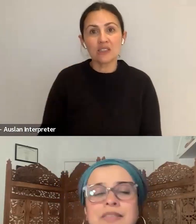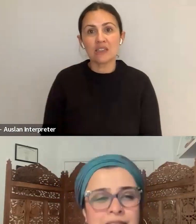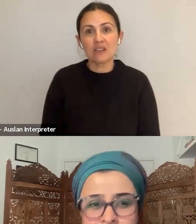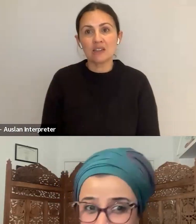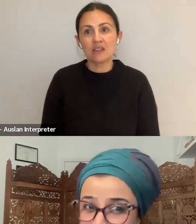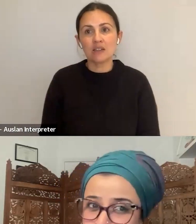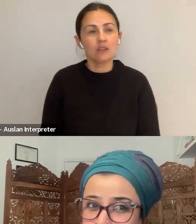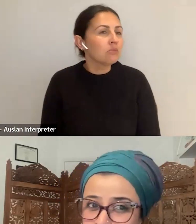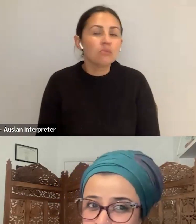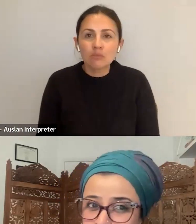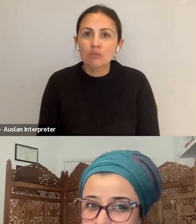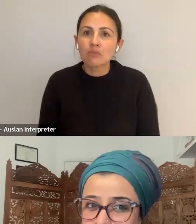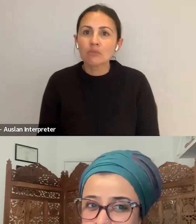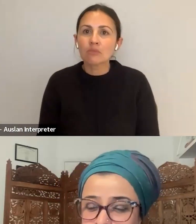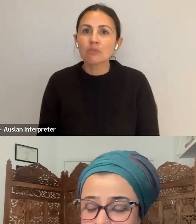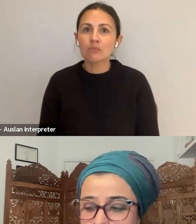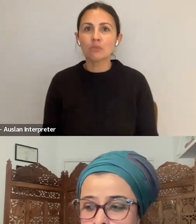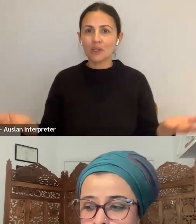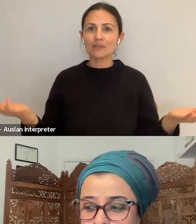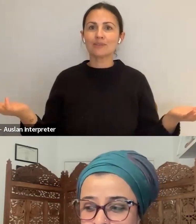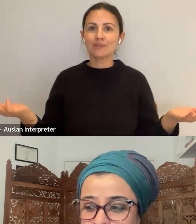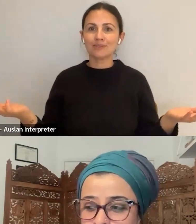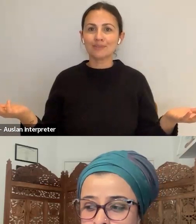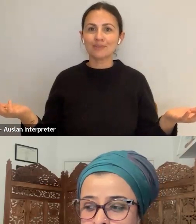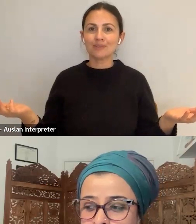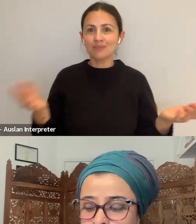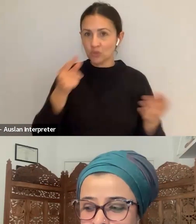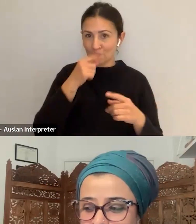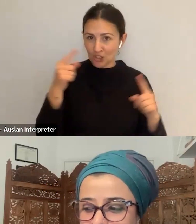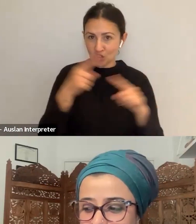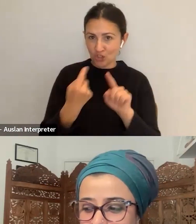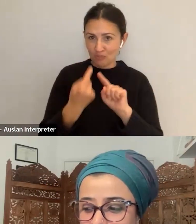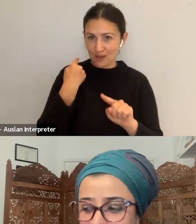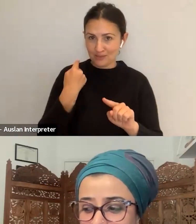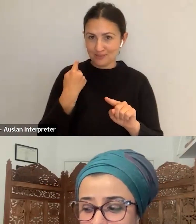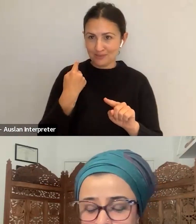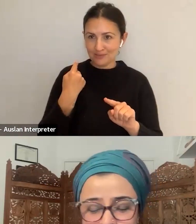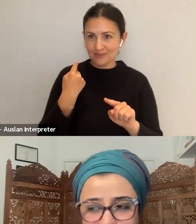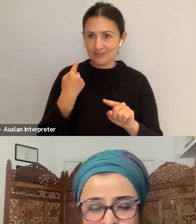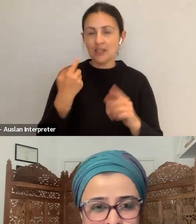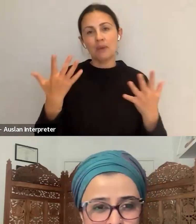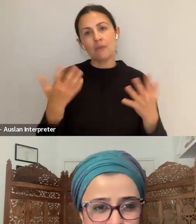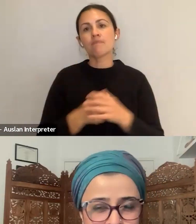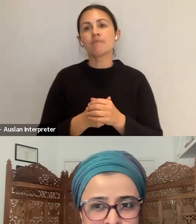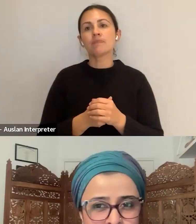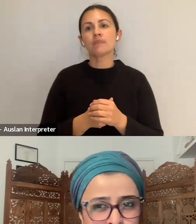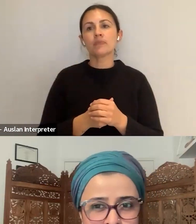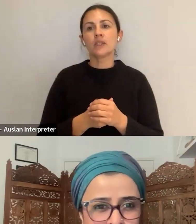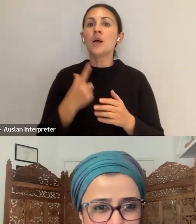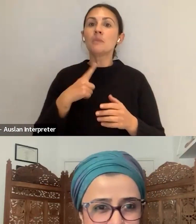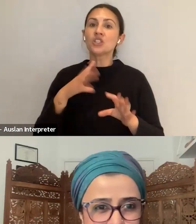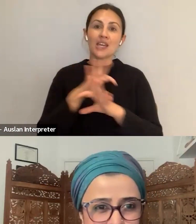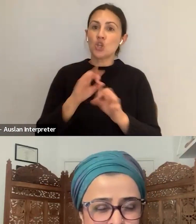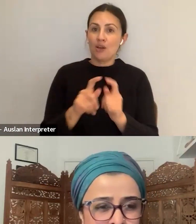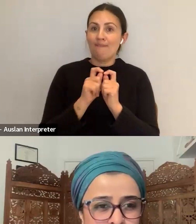Which is like the answer to so much in this country, really. But if I was to take a deep dive, I would say it's because it's